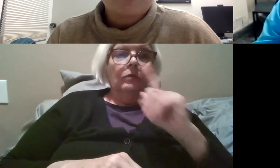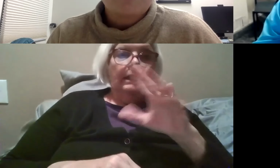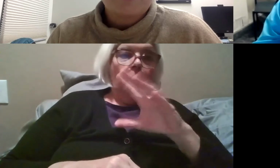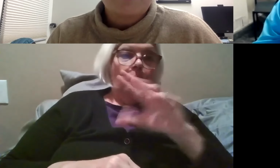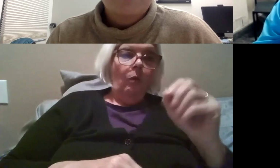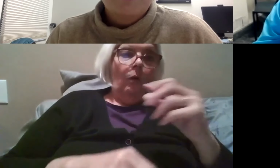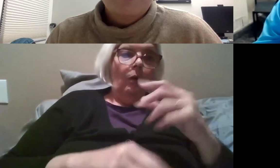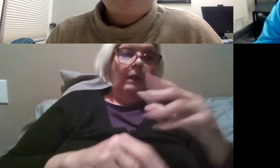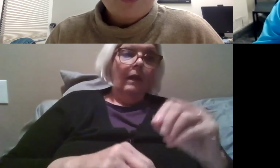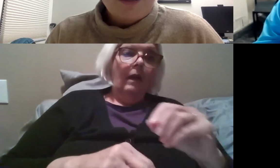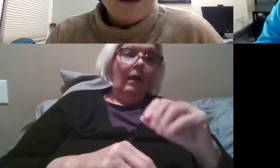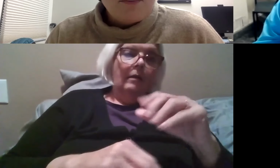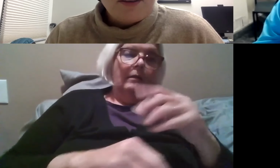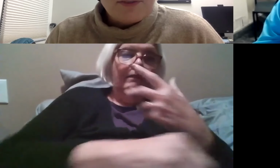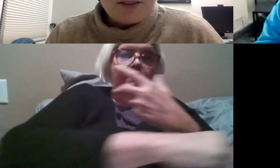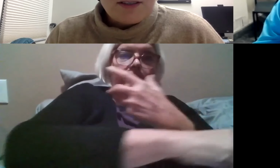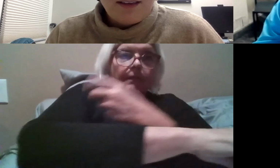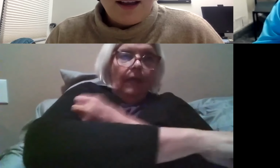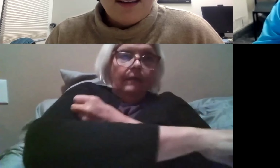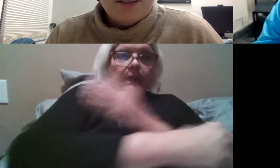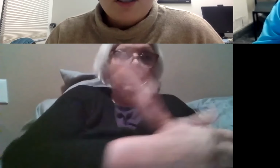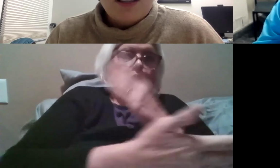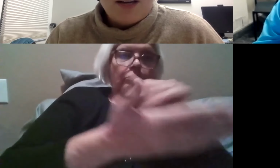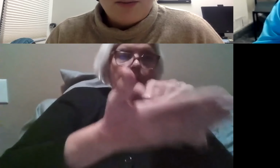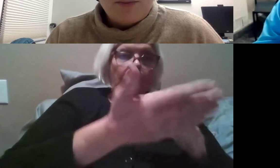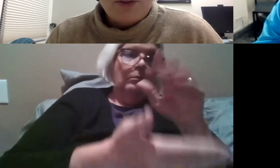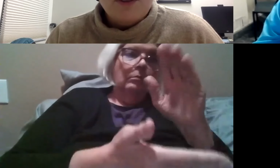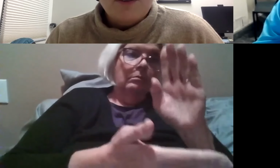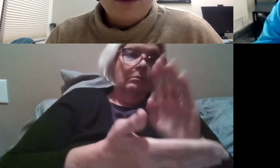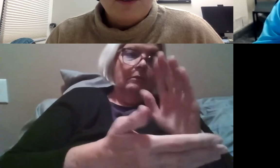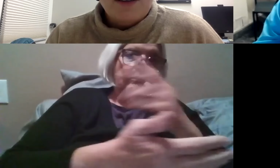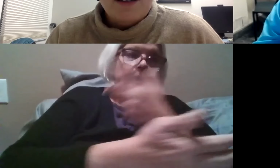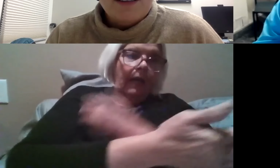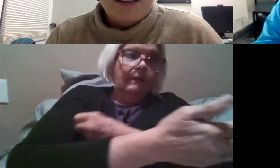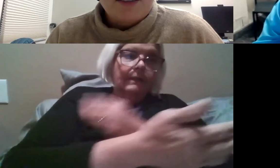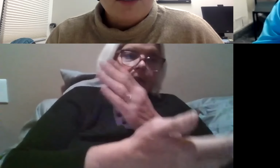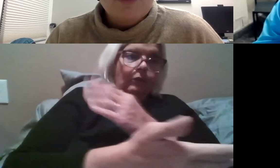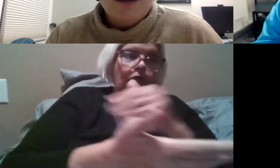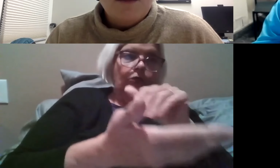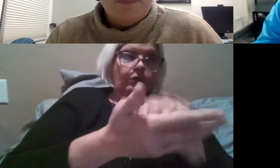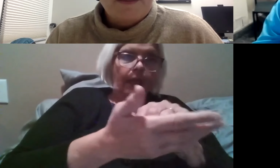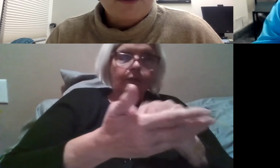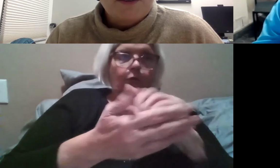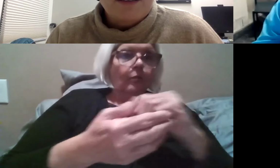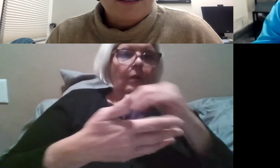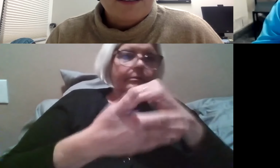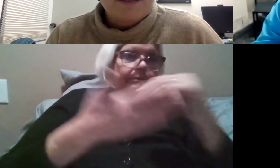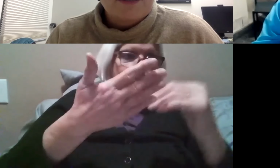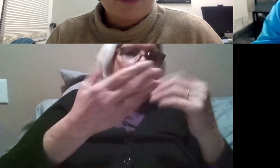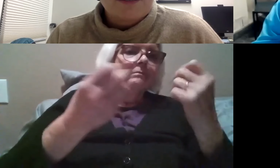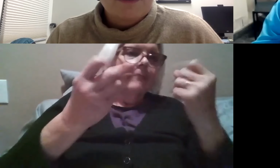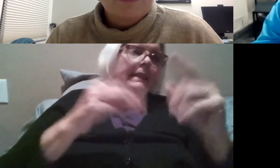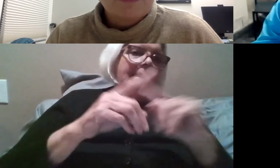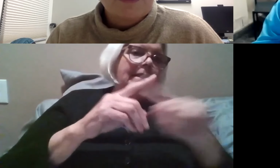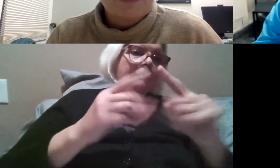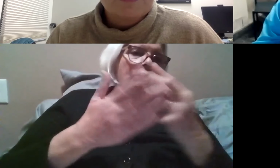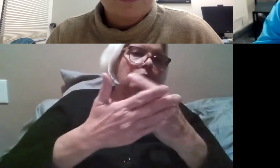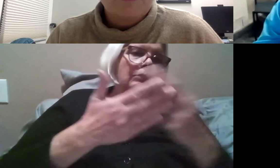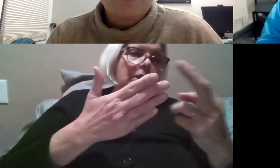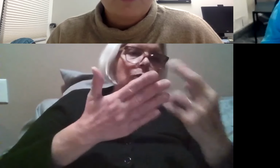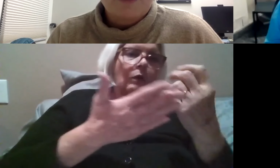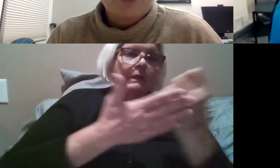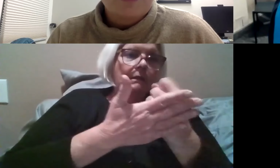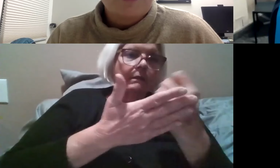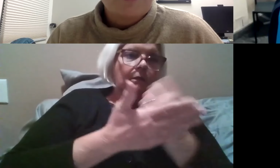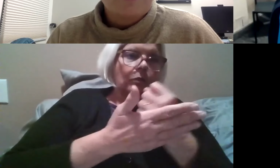to start. But it's okay to not be first in line. There's a lot of people who were very excited too. It's okay to continue to seek